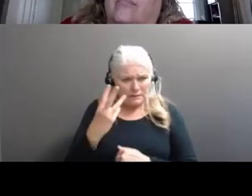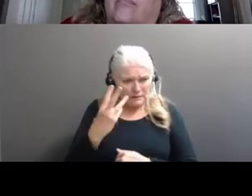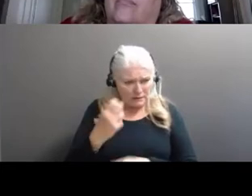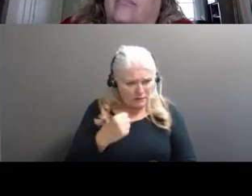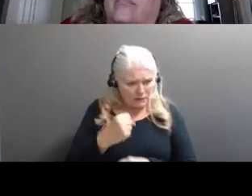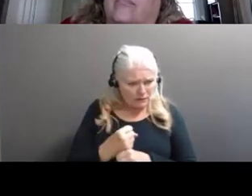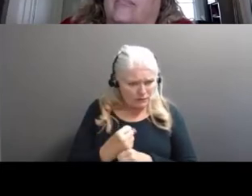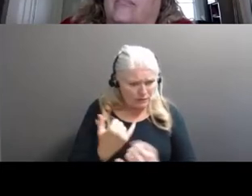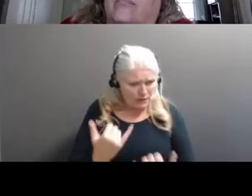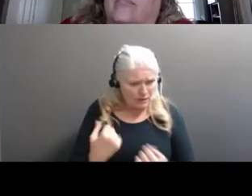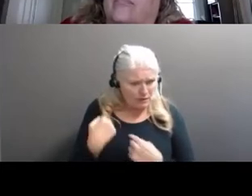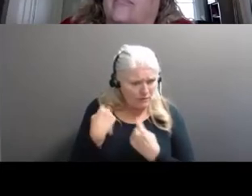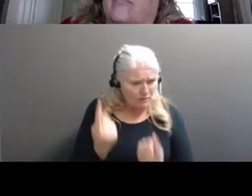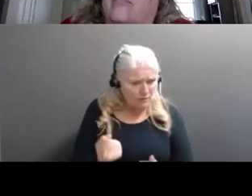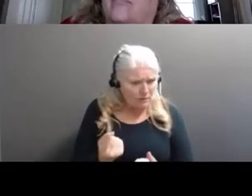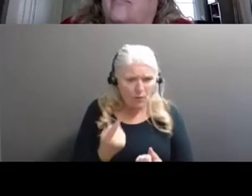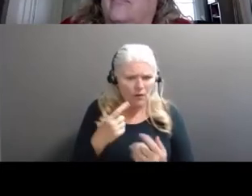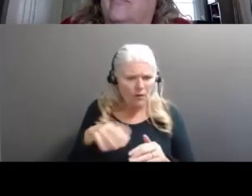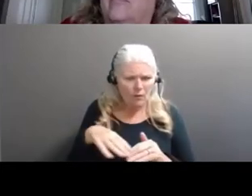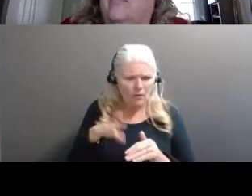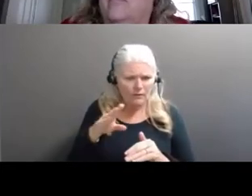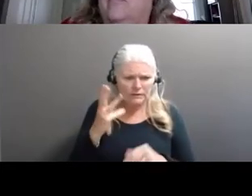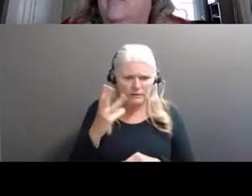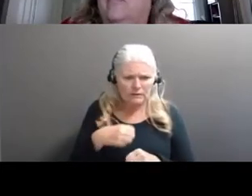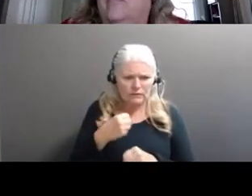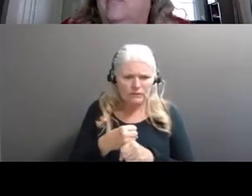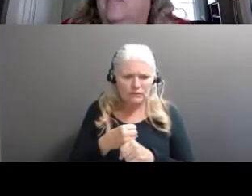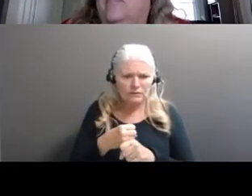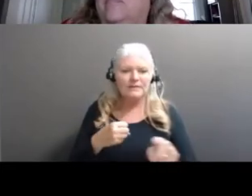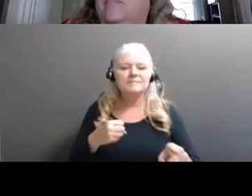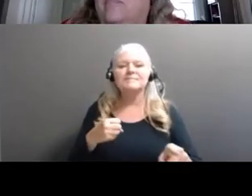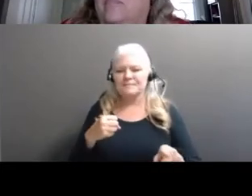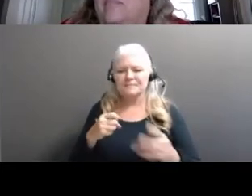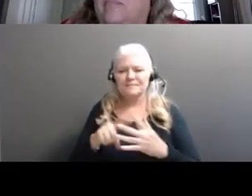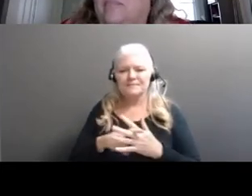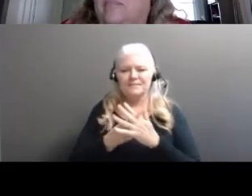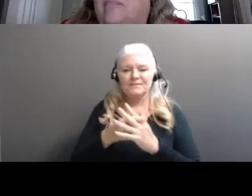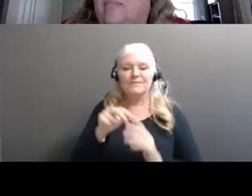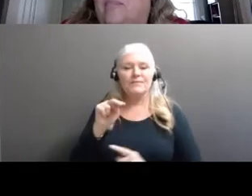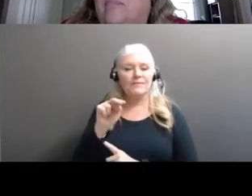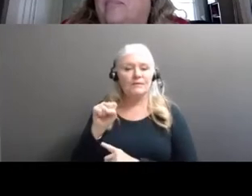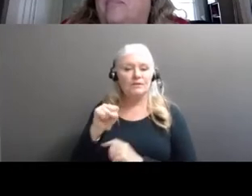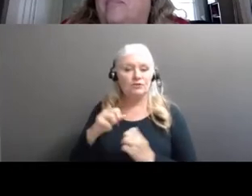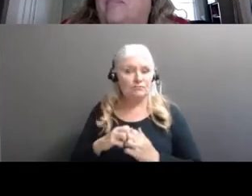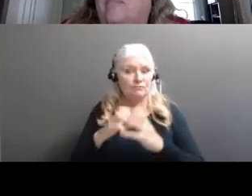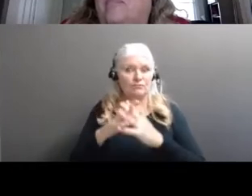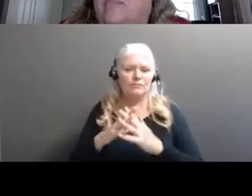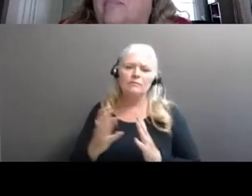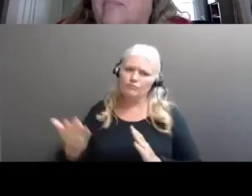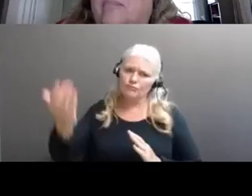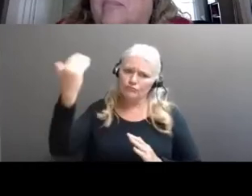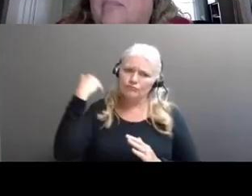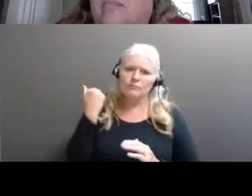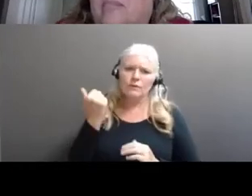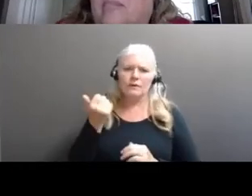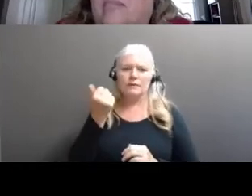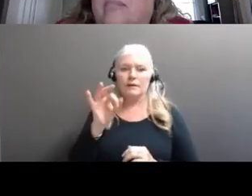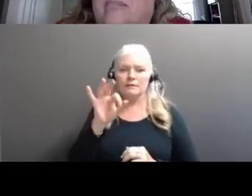more? So the restorative justice program started in Nova Scotia quite some time ago, so in 1997,